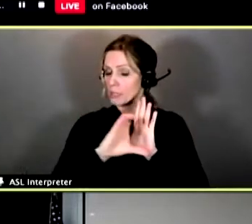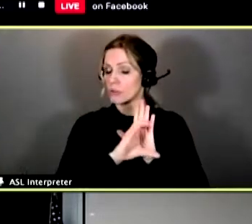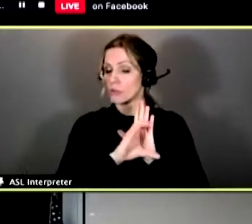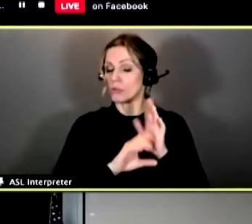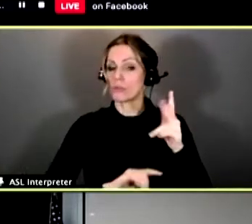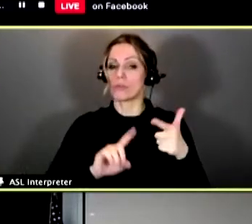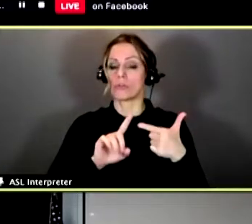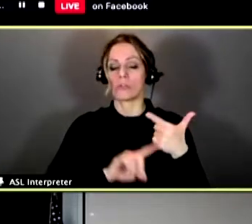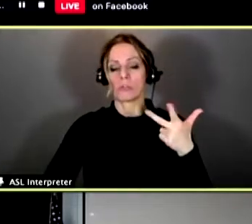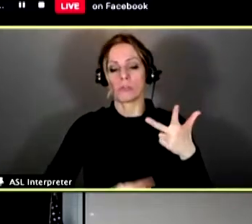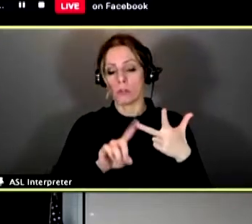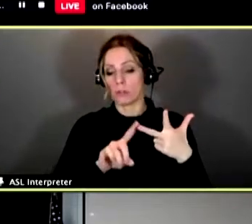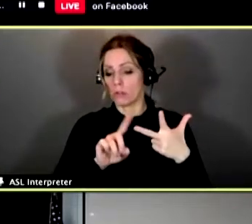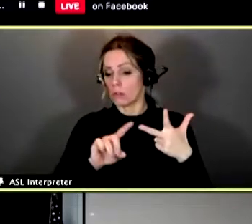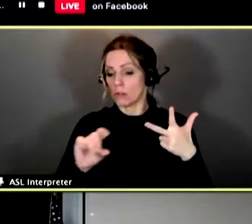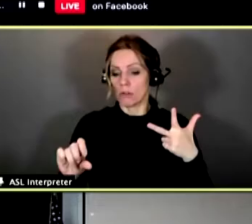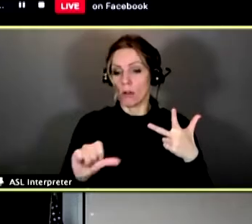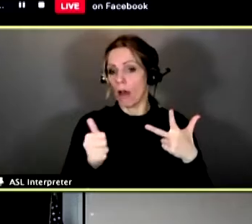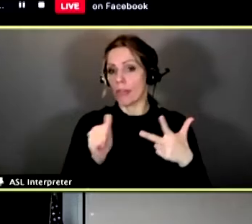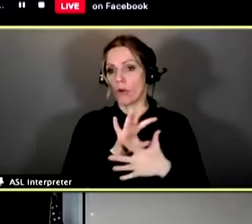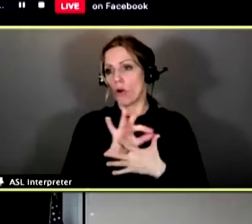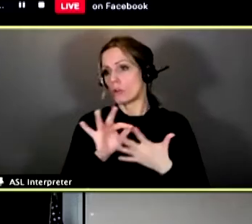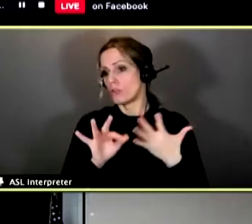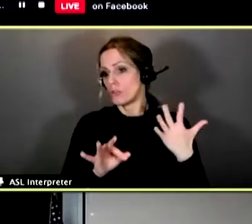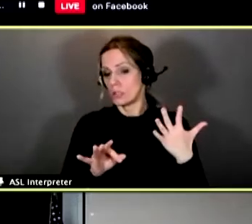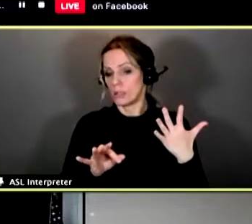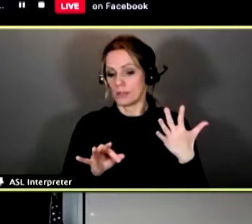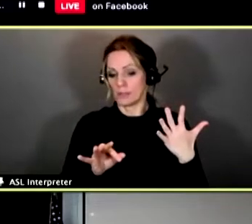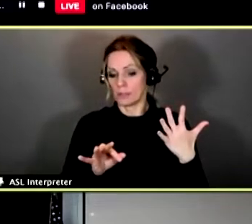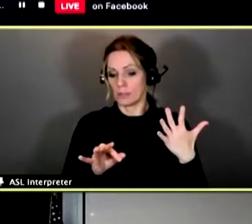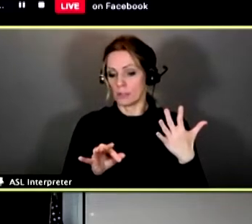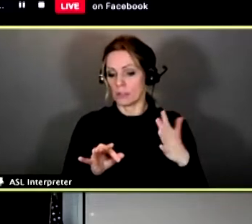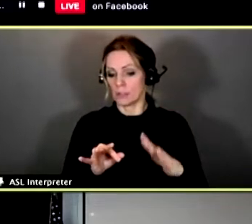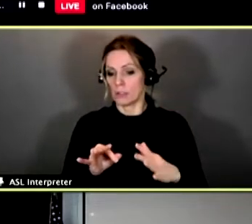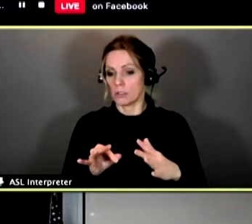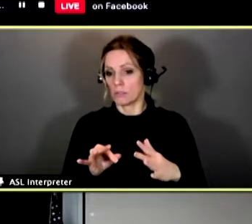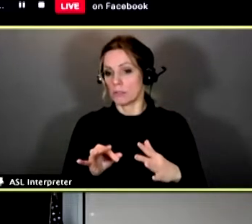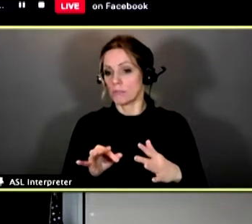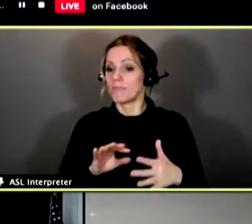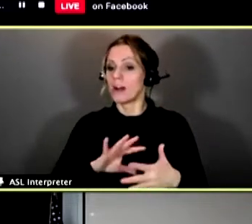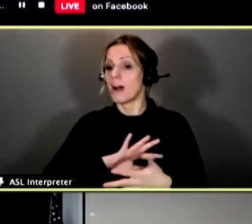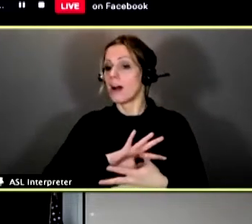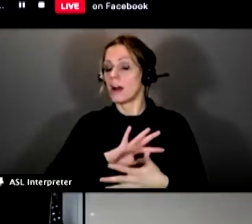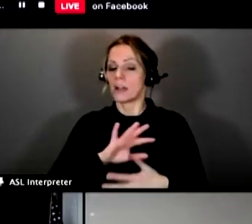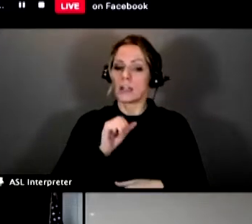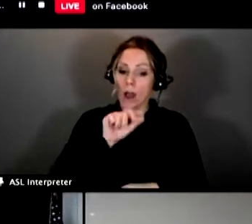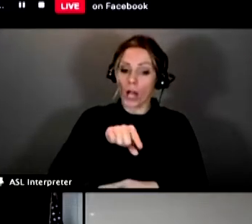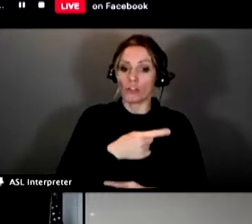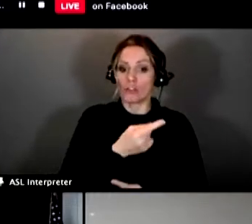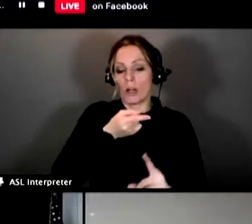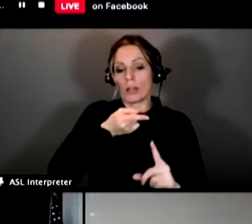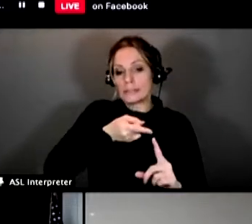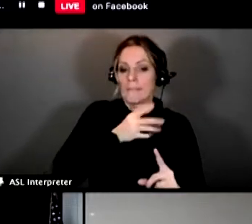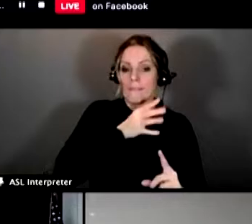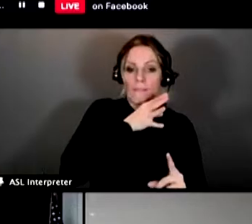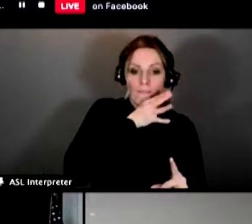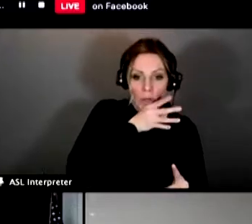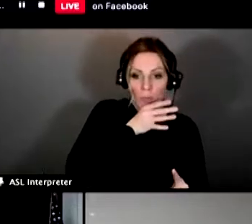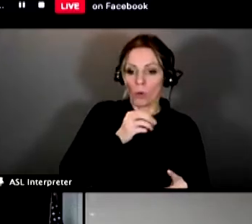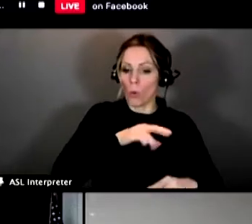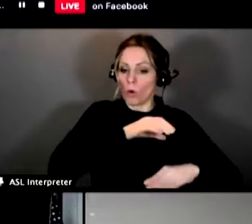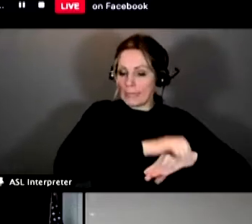other alternatives besides verbal and English. And of course, for folks